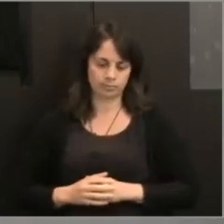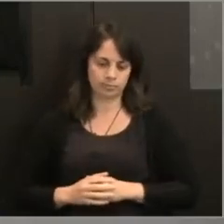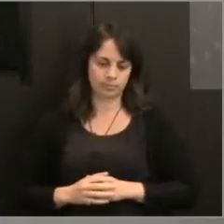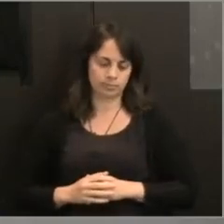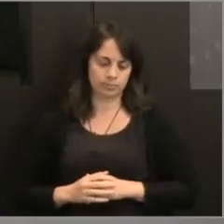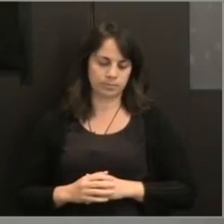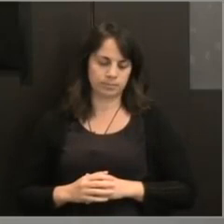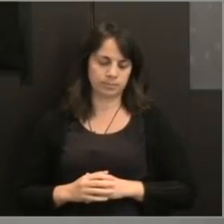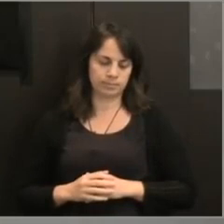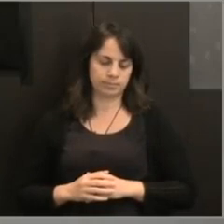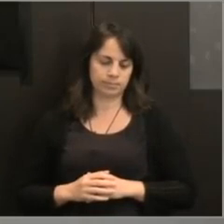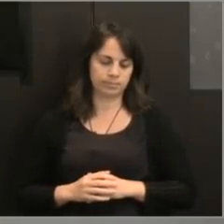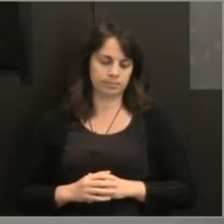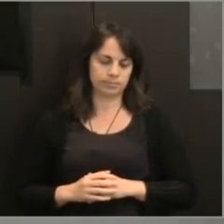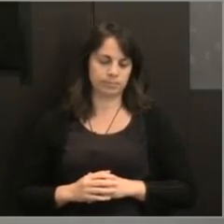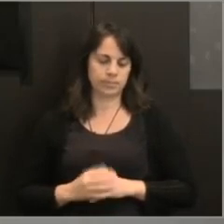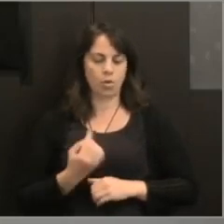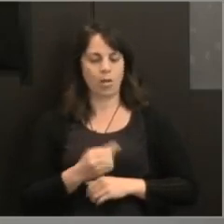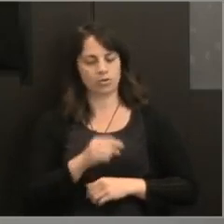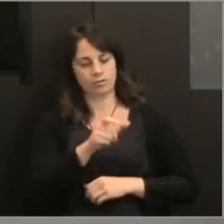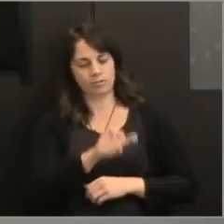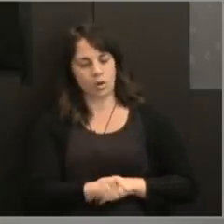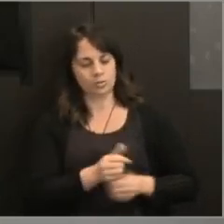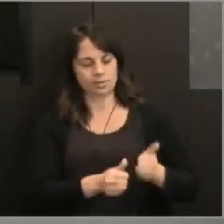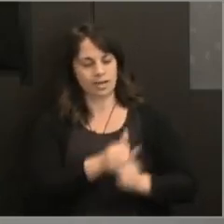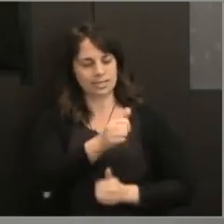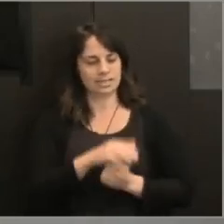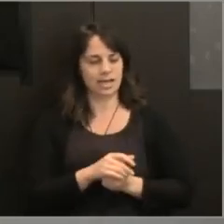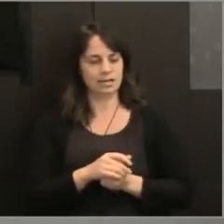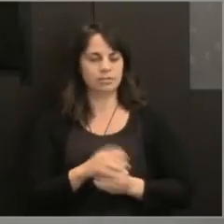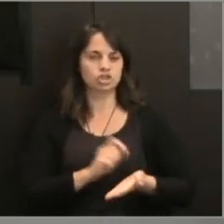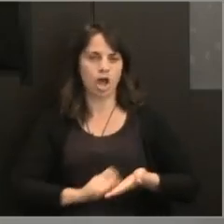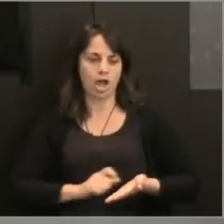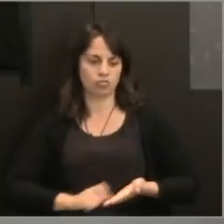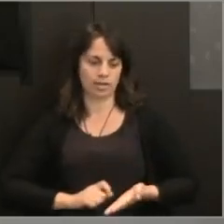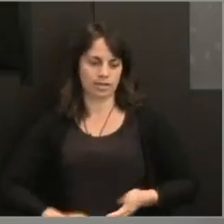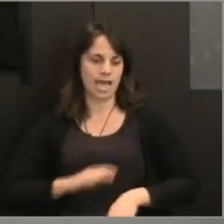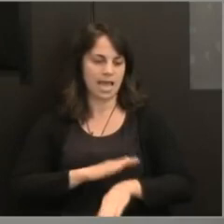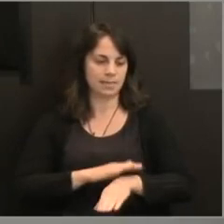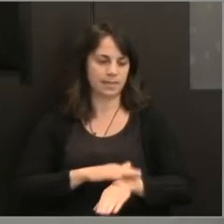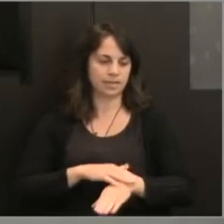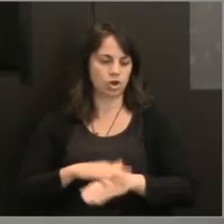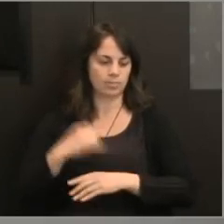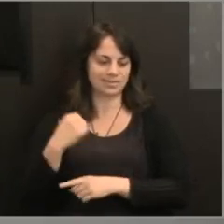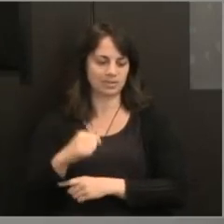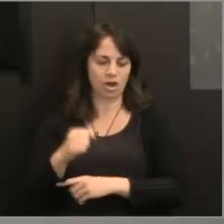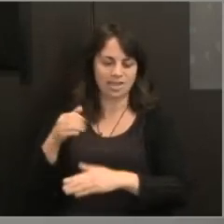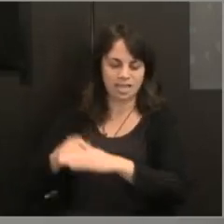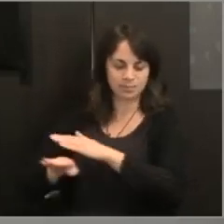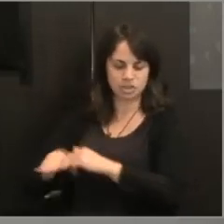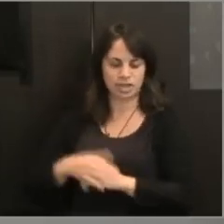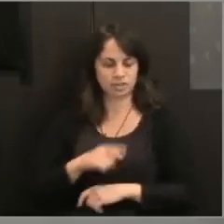One of them kept a diary, and on the day that they were declined admission, he